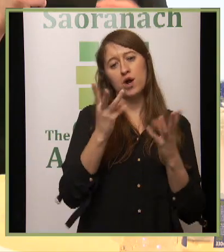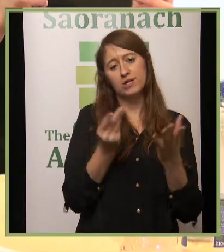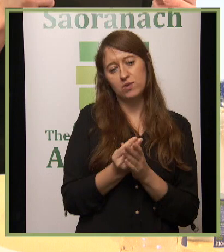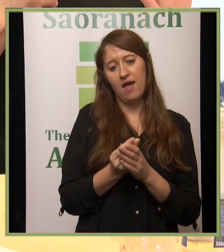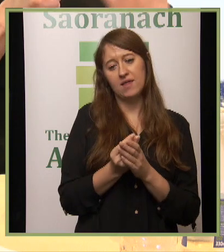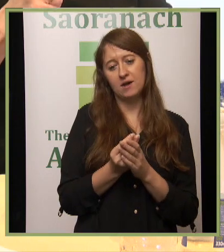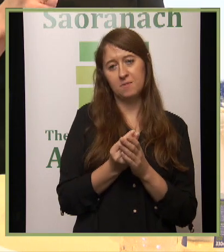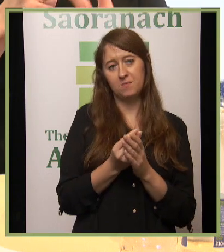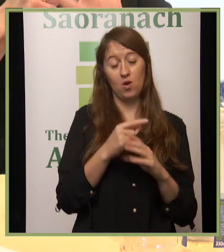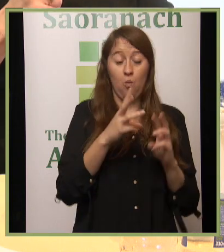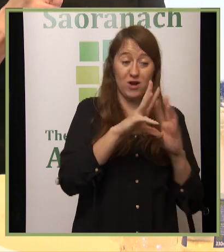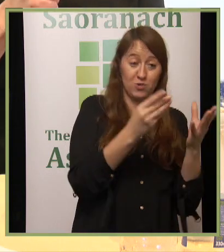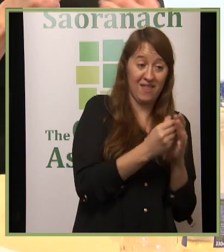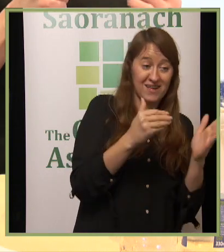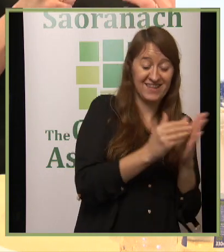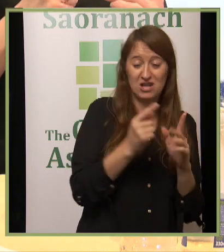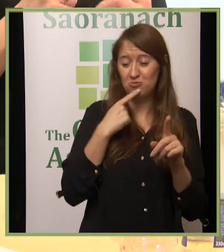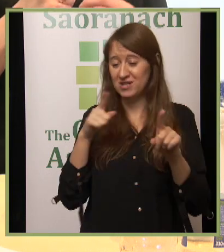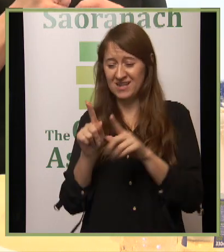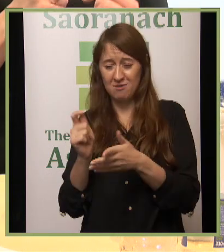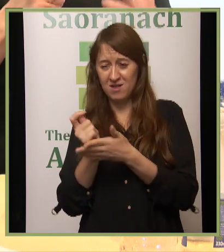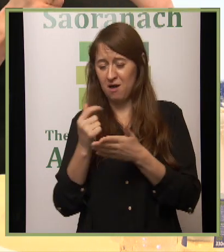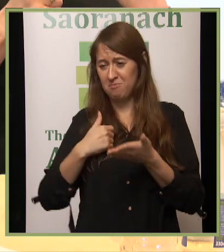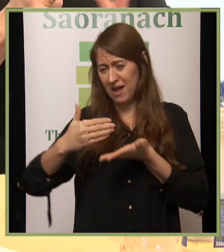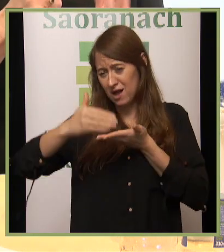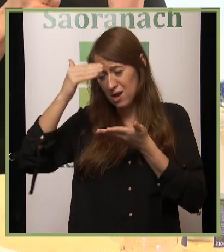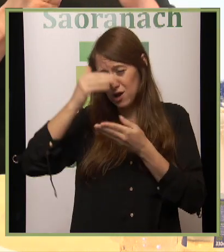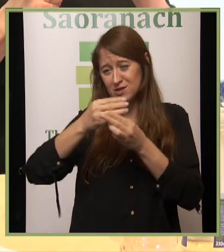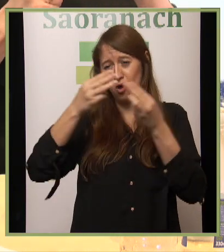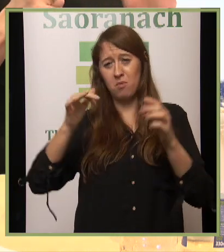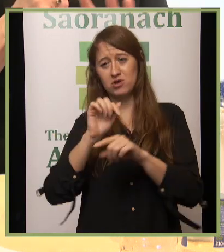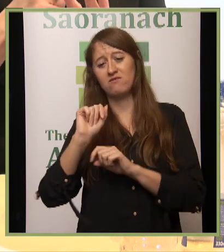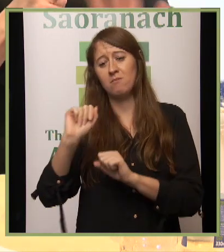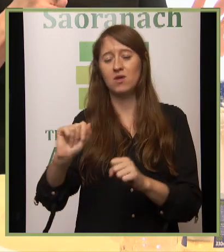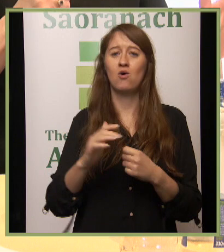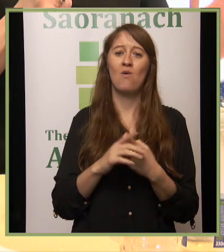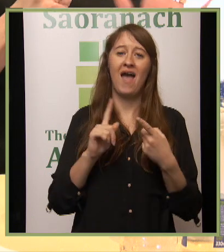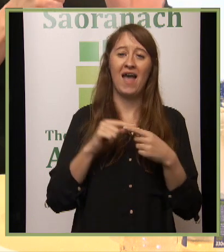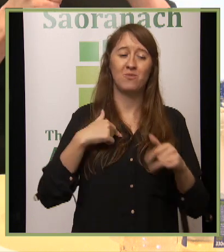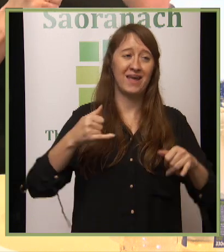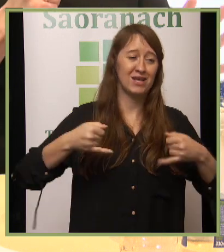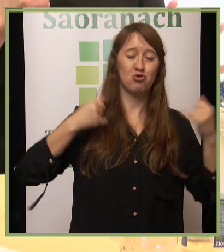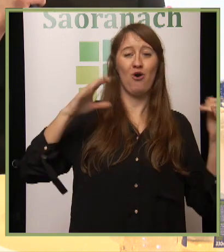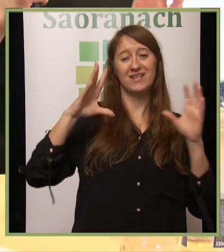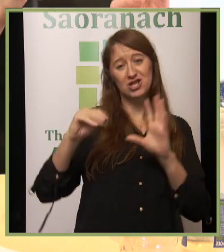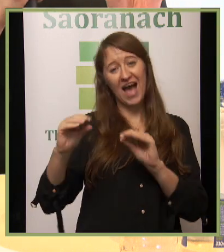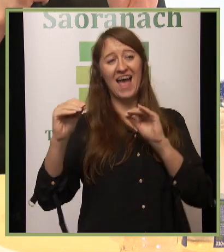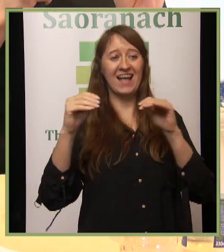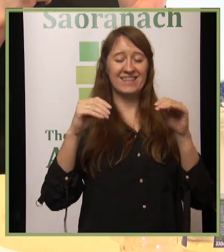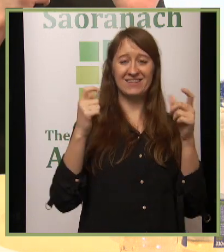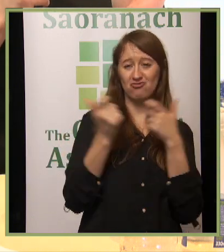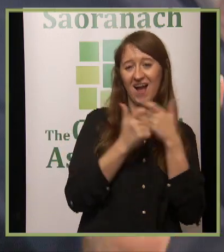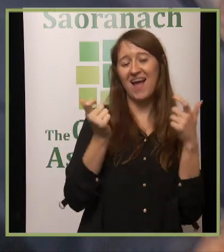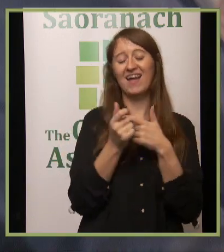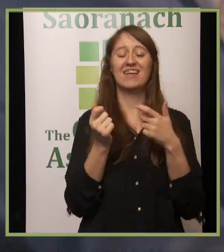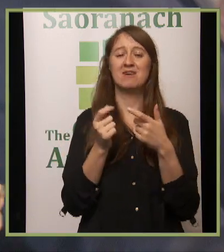same vein, to learn so much from you, and to have the chats and the crack in the middle of it all, even when it was very stressful. And